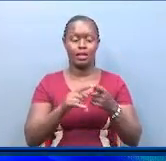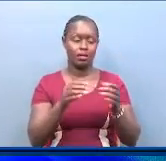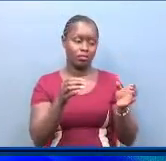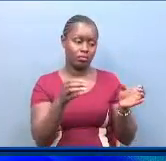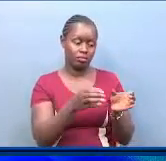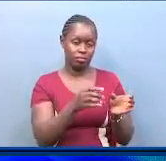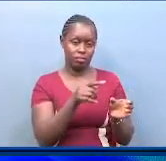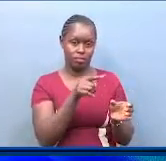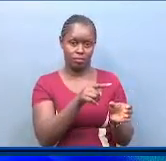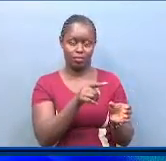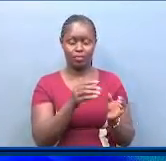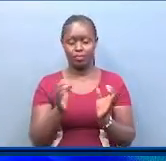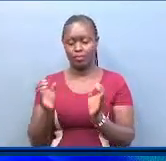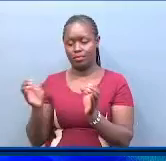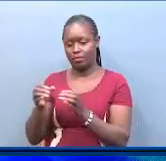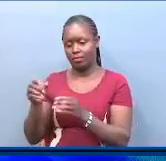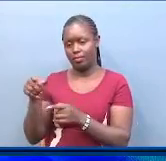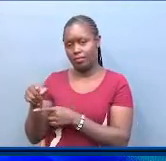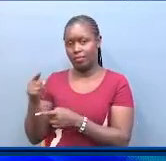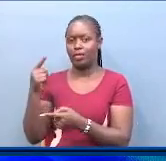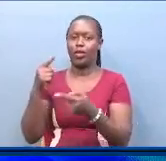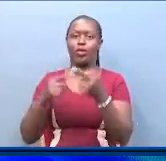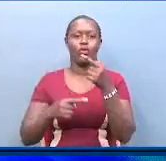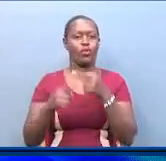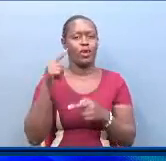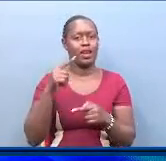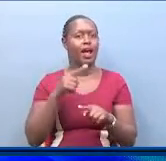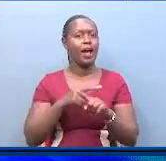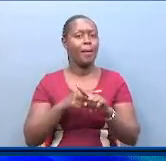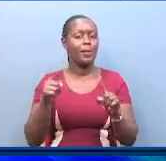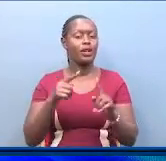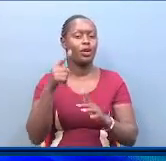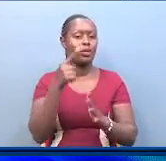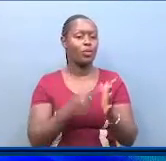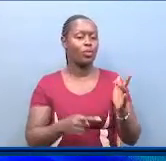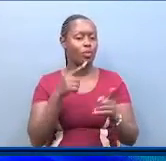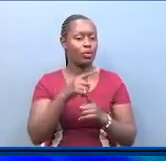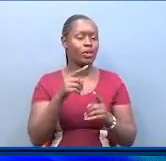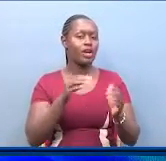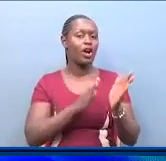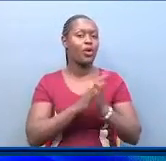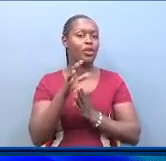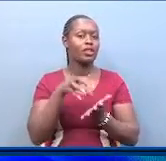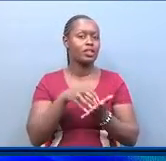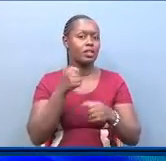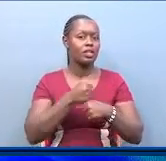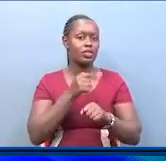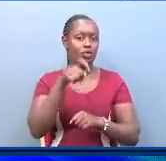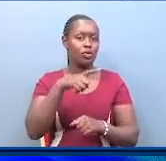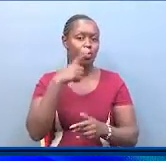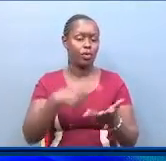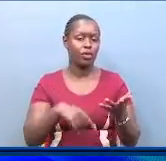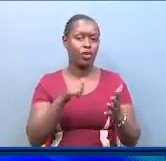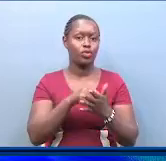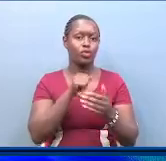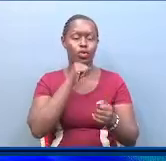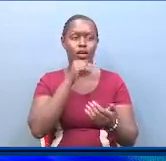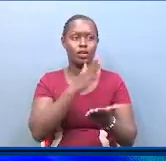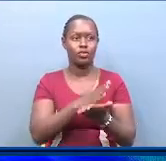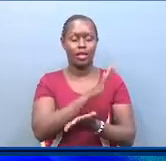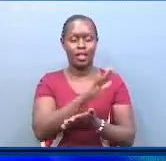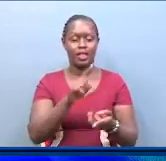the other side is winning. So what the candidates have to do is to reassure their